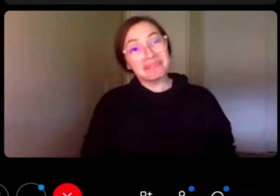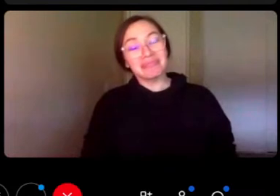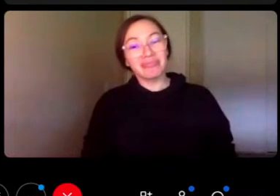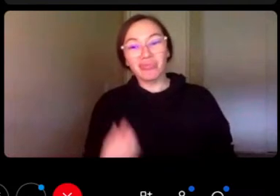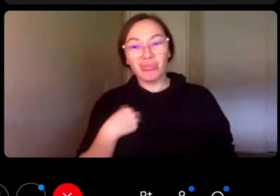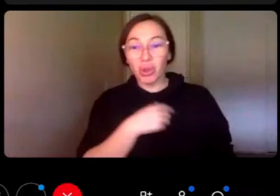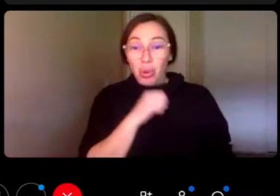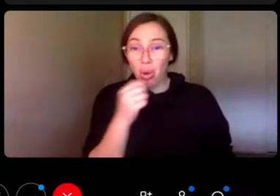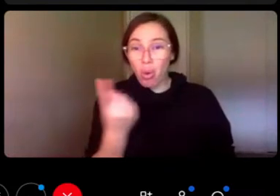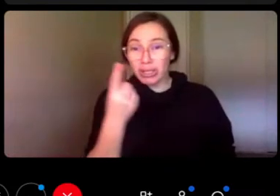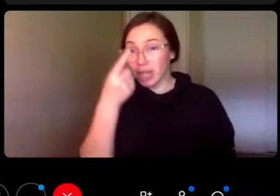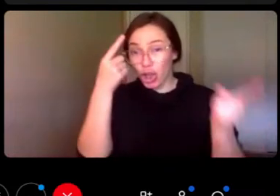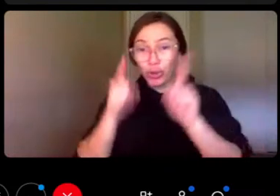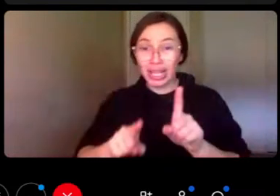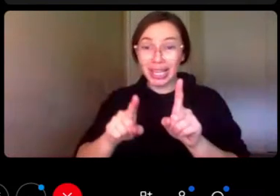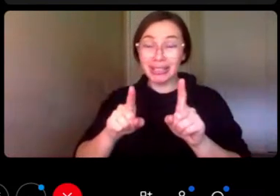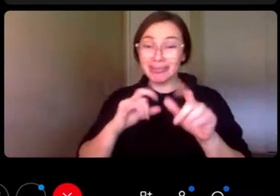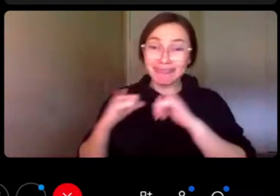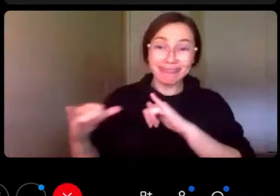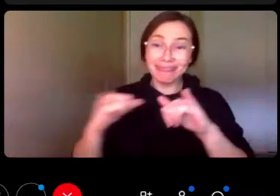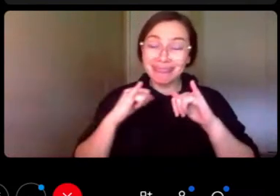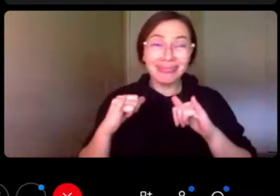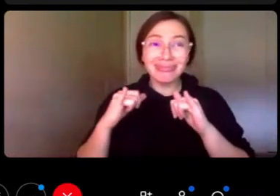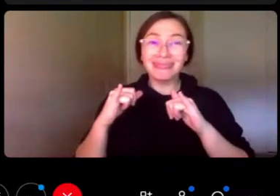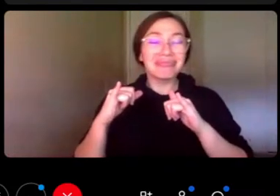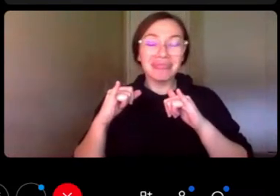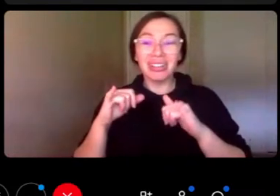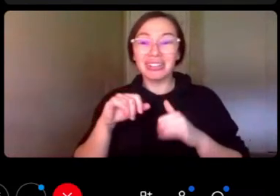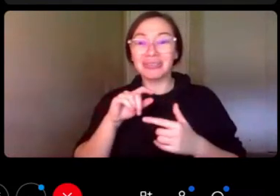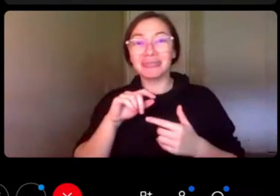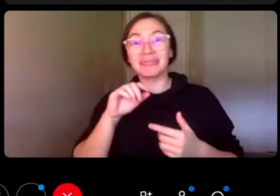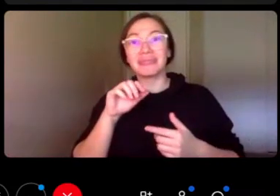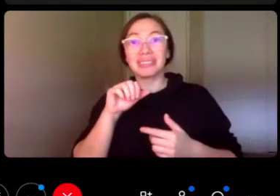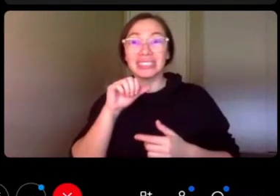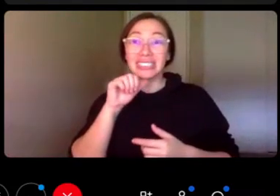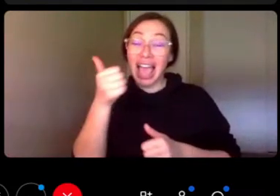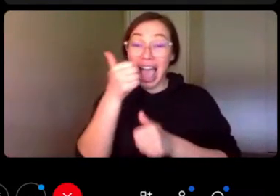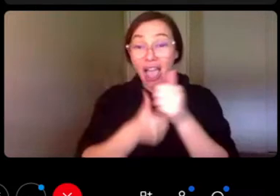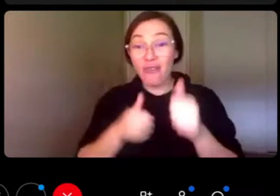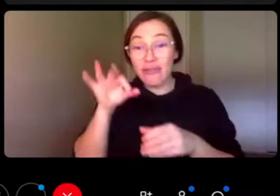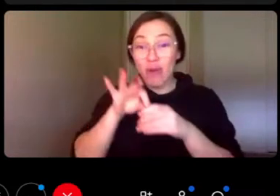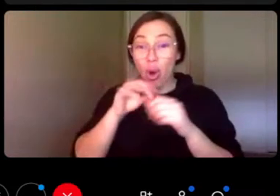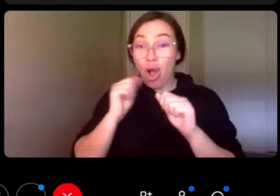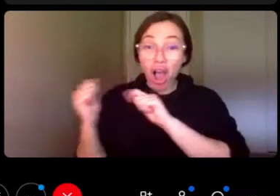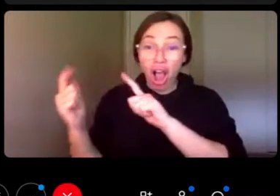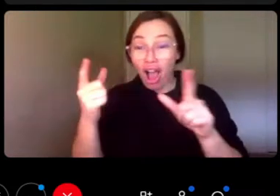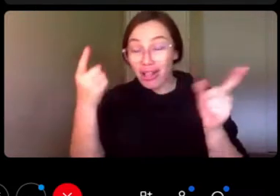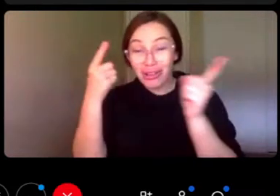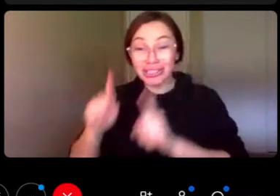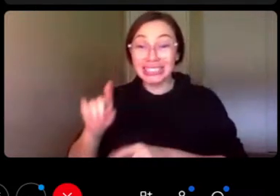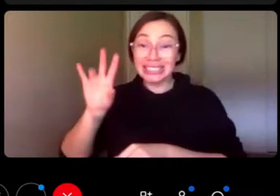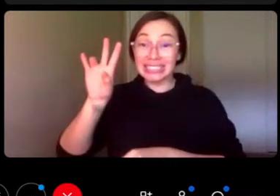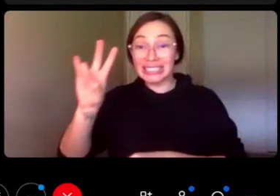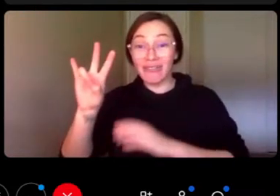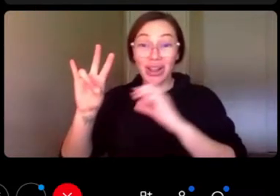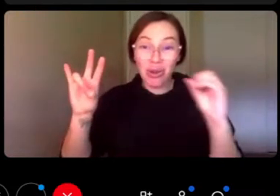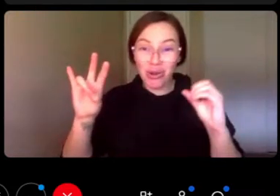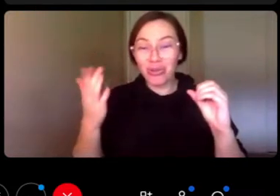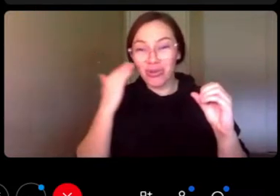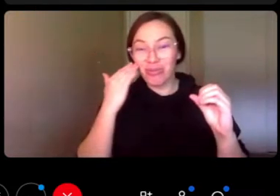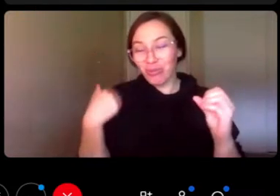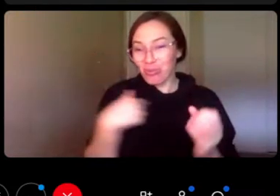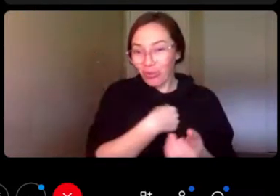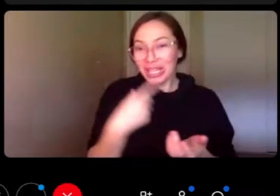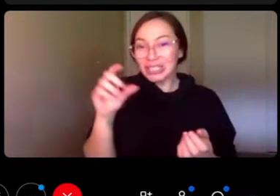know, we don't always agree on everything, and not every, you know, vote is 7-0, but there's not, you know, we discuss